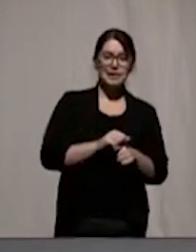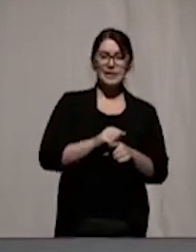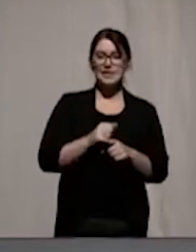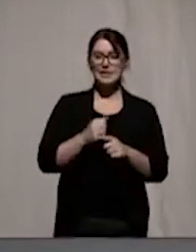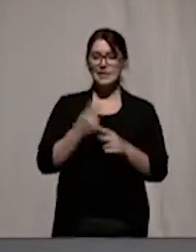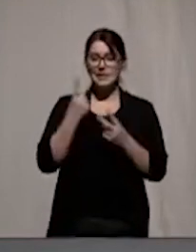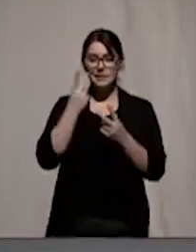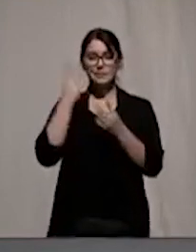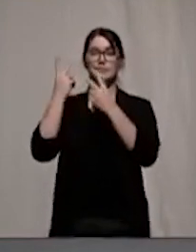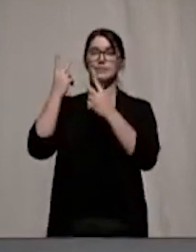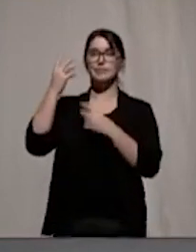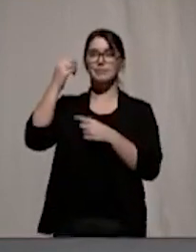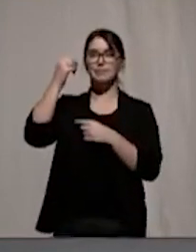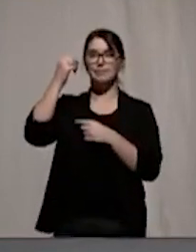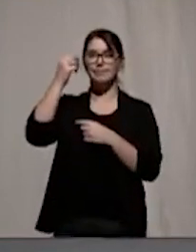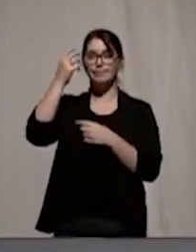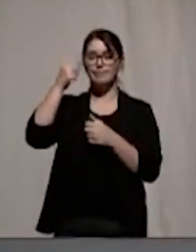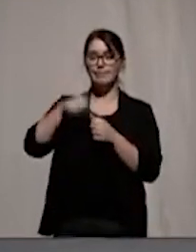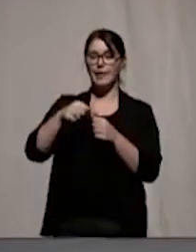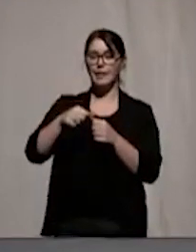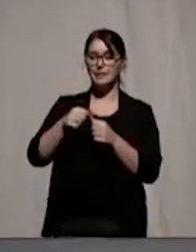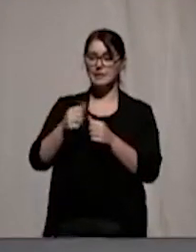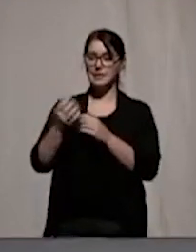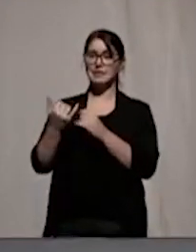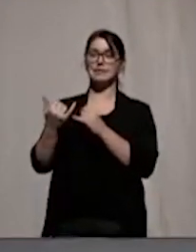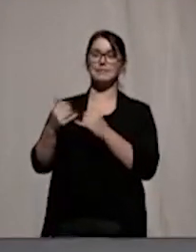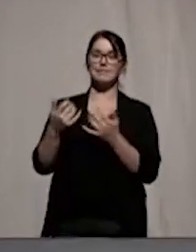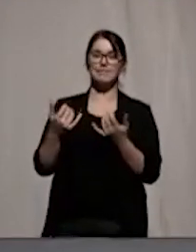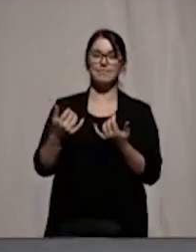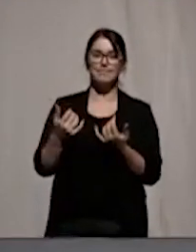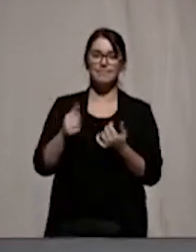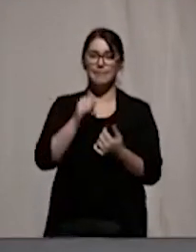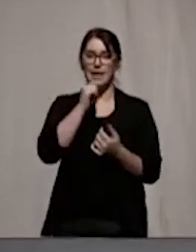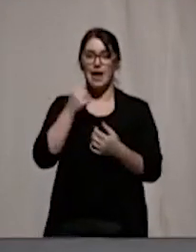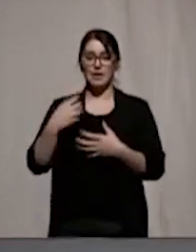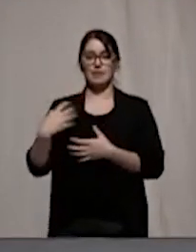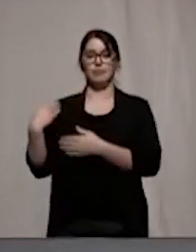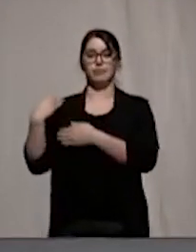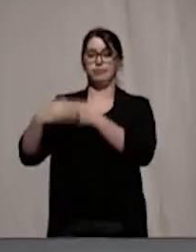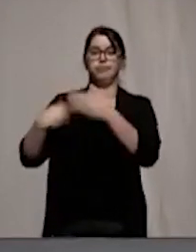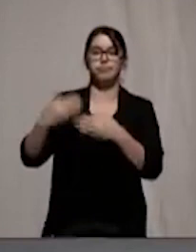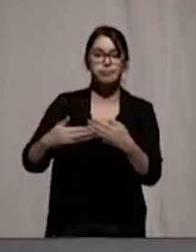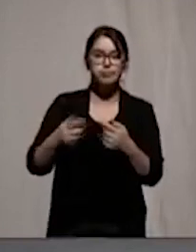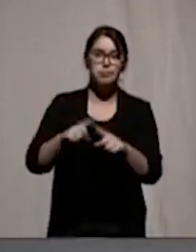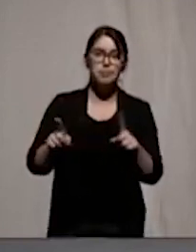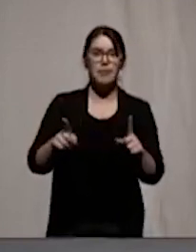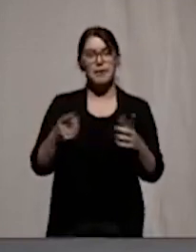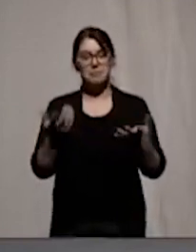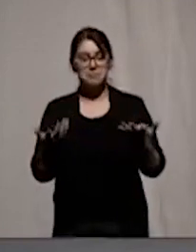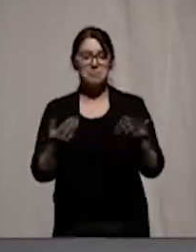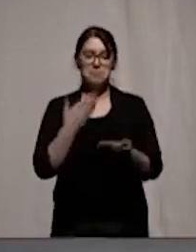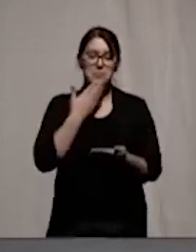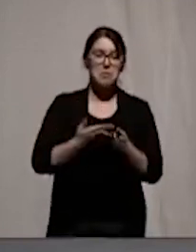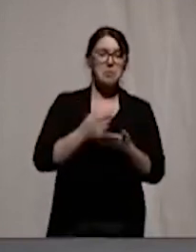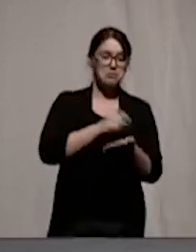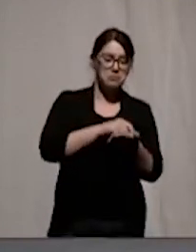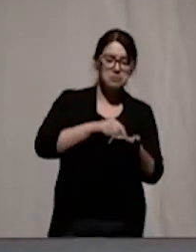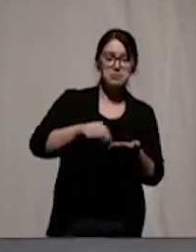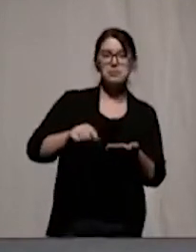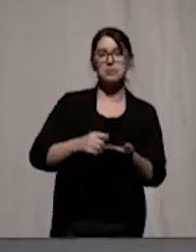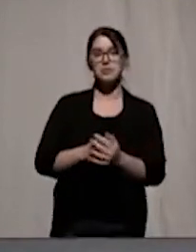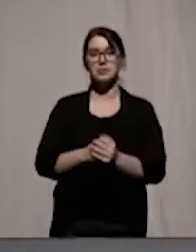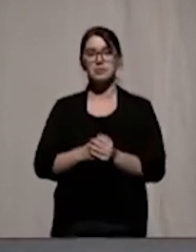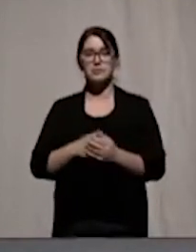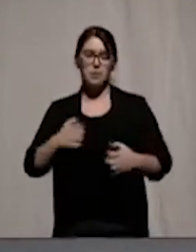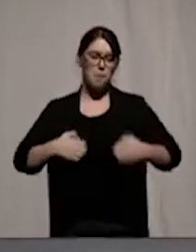about songwriting is it's almost like time travel. Is you can sit there and dip your toes into that memory for a minute just to channel that energy and channel that emotion. That's why